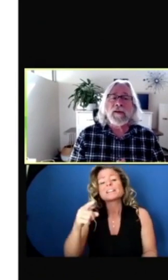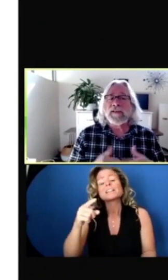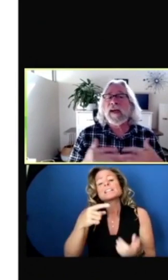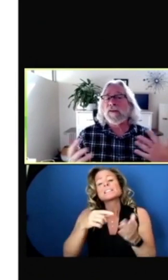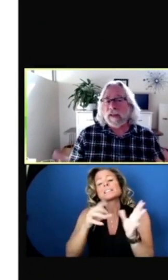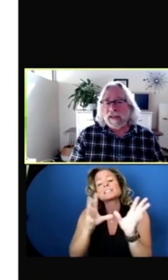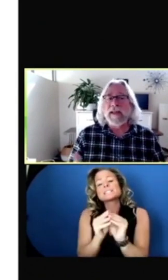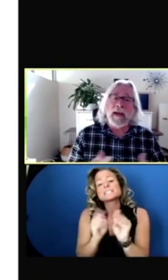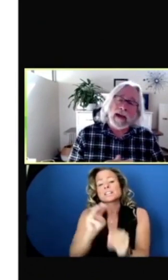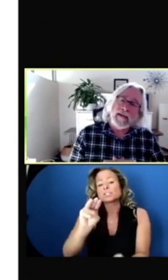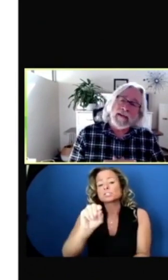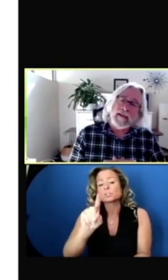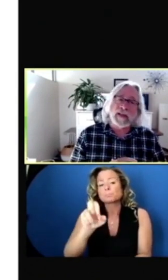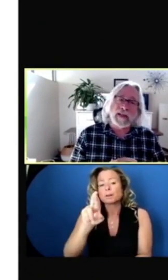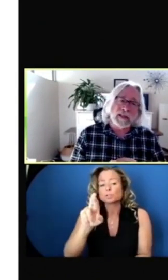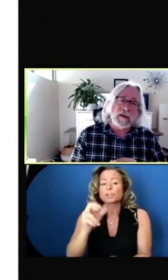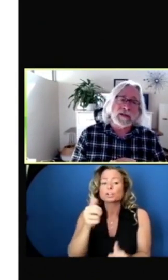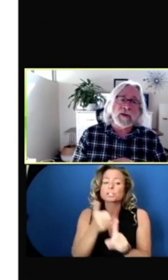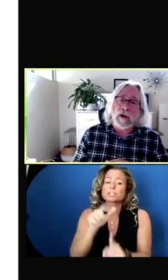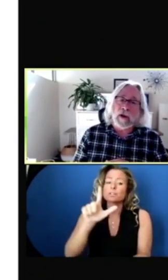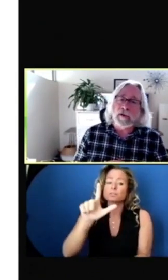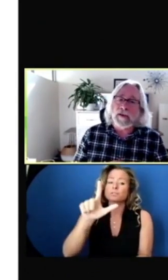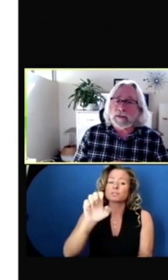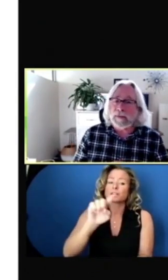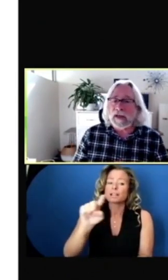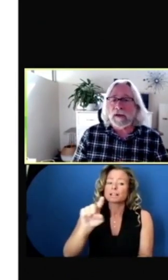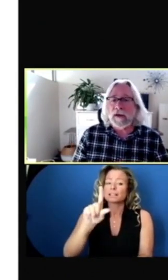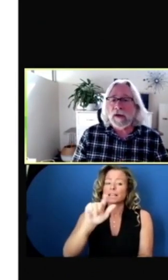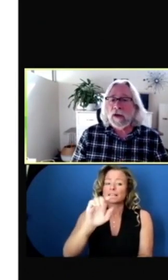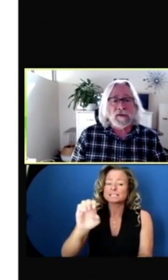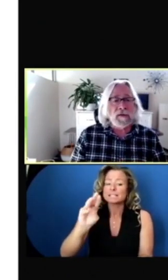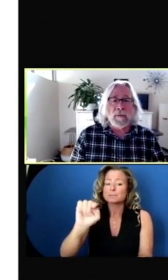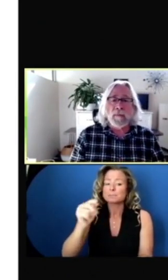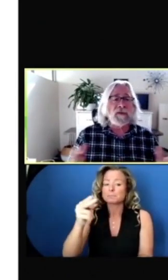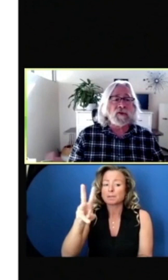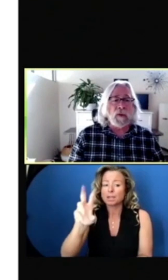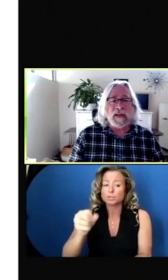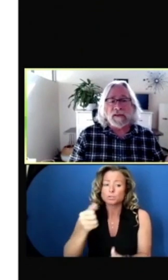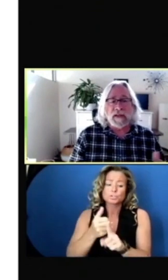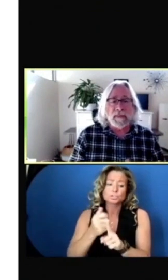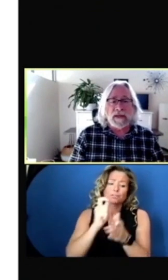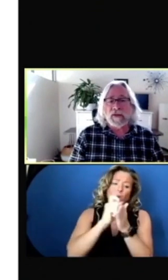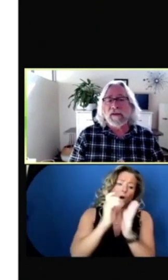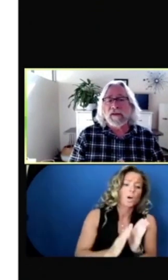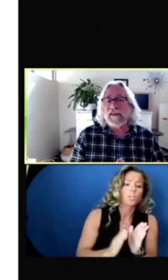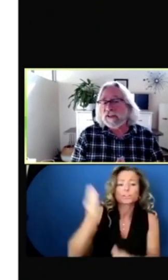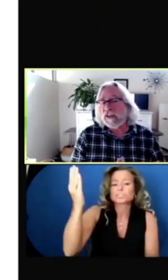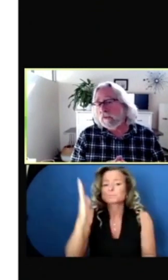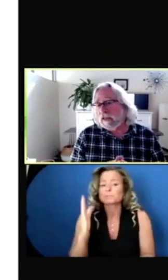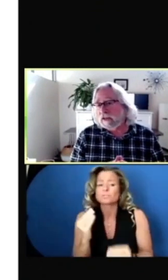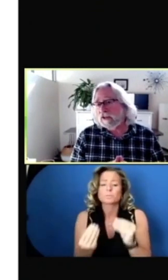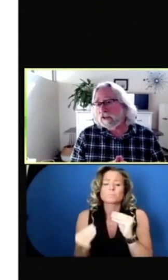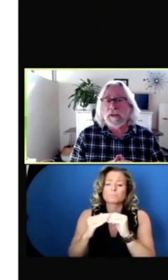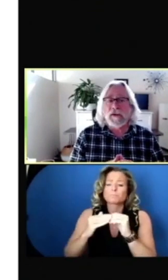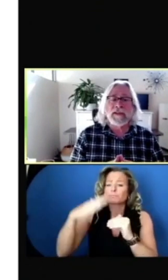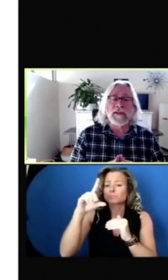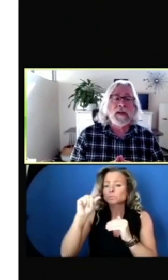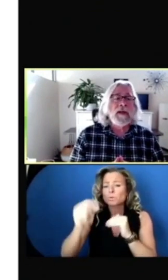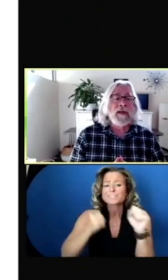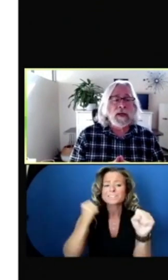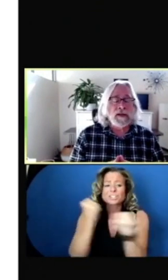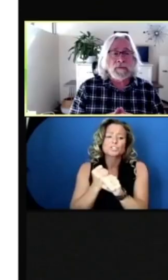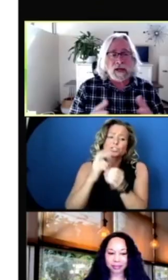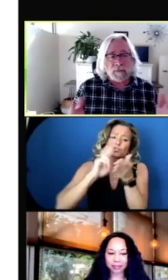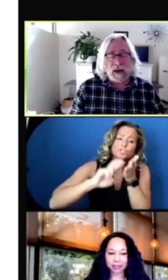to introduce Dr. Lezlee Matthews. She's a consultant, author, and speaker with more than 20 years administrative, teaching, and research